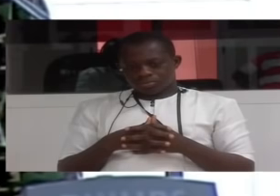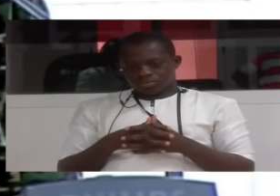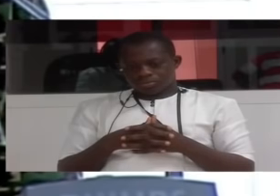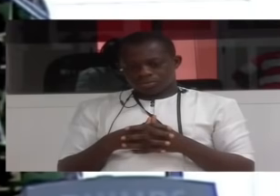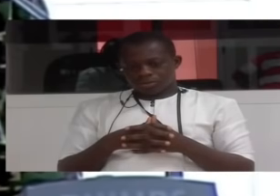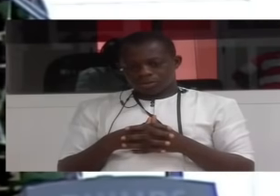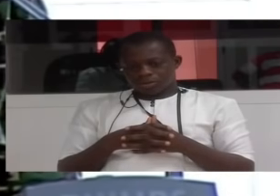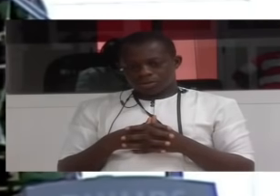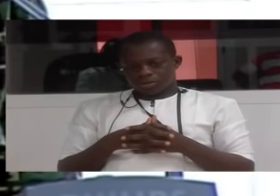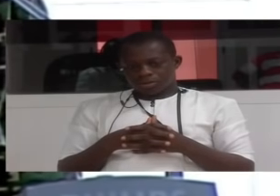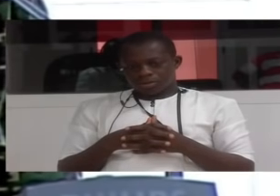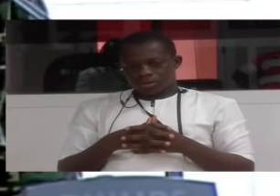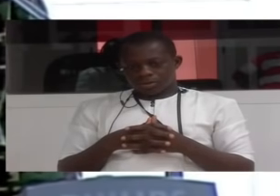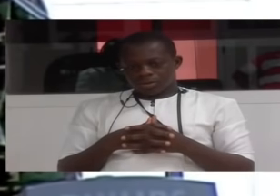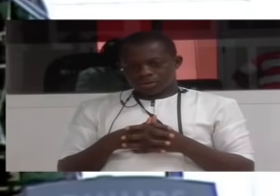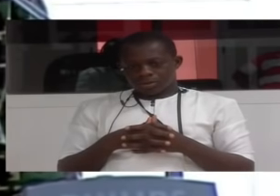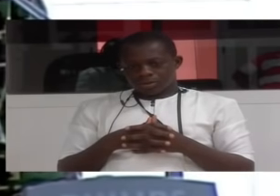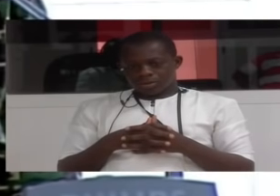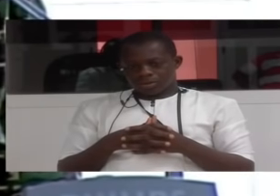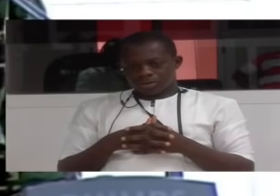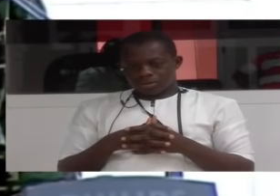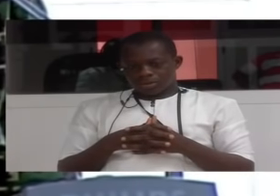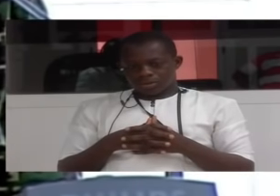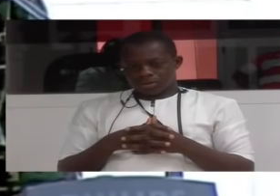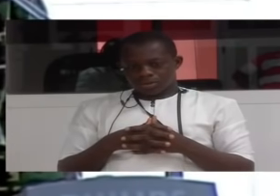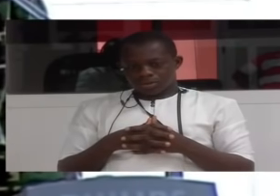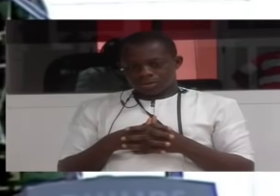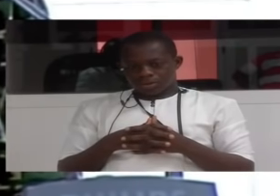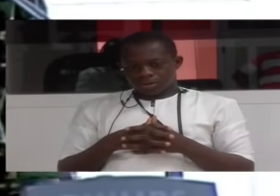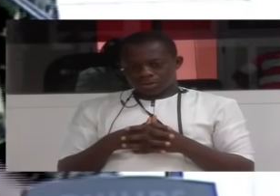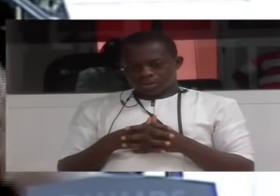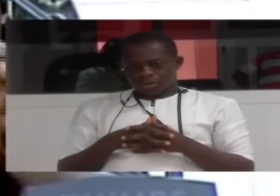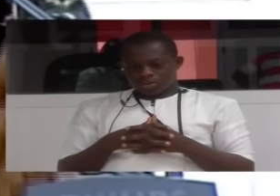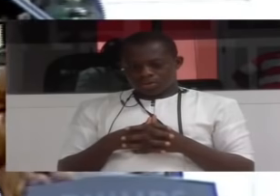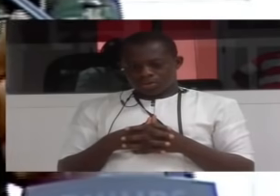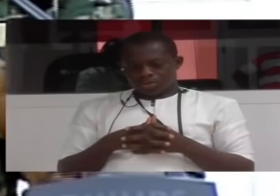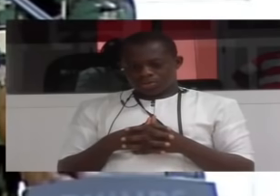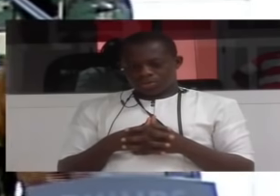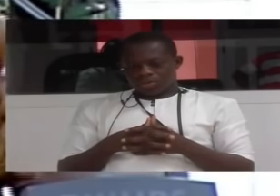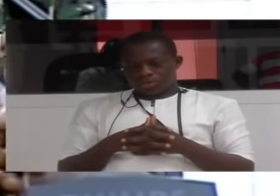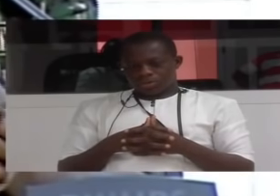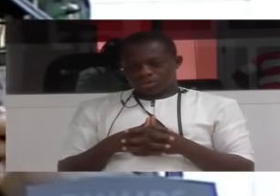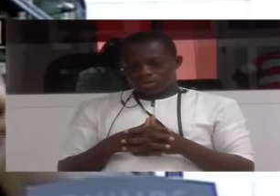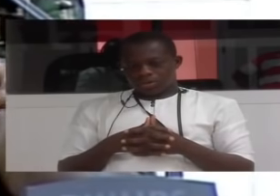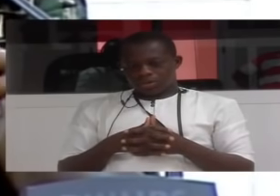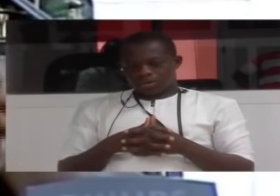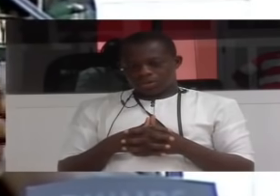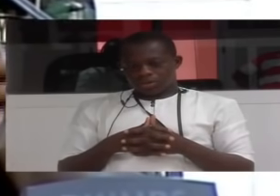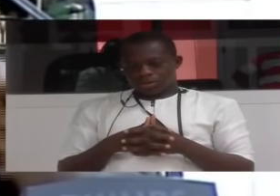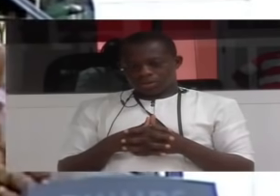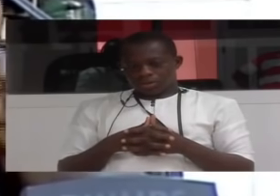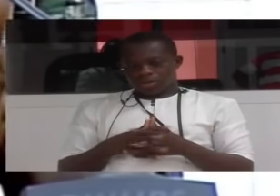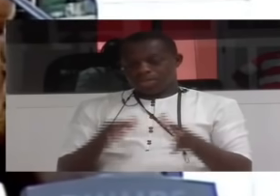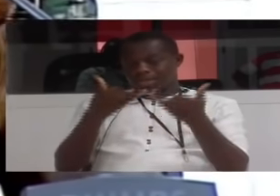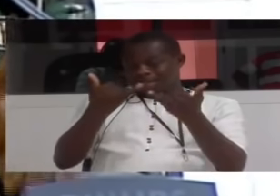if as he was driving his vehicle, he felt at the bridge around Bakau. So man boba lima list